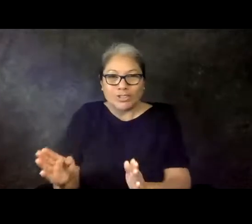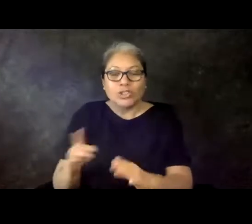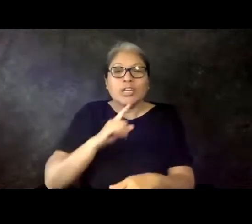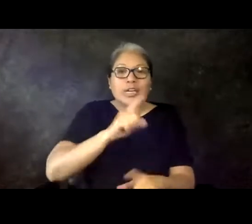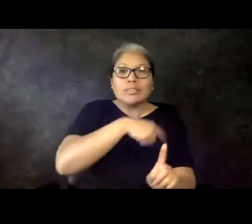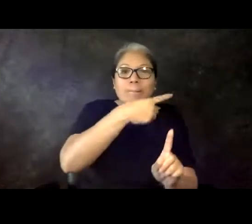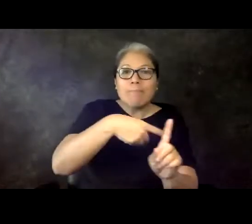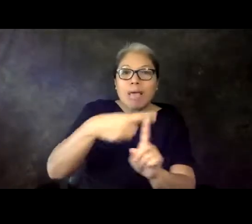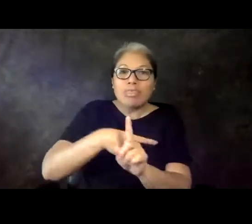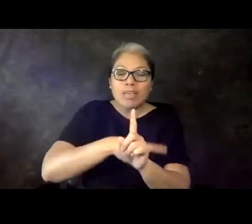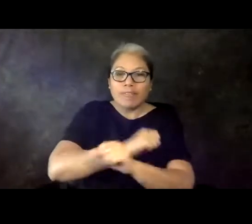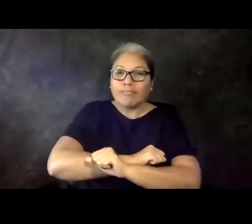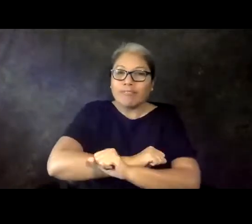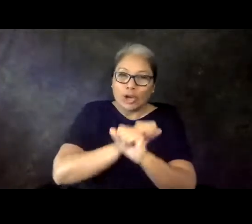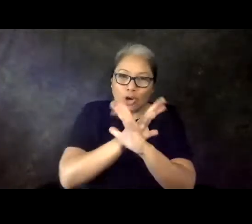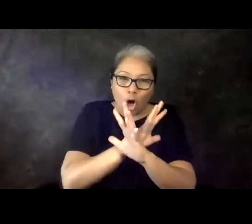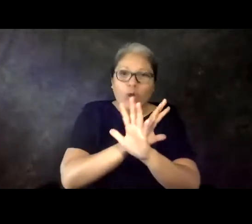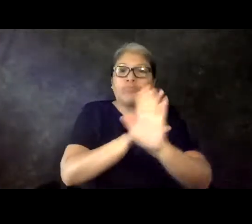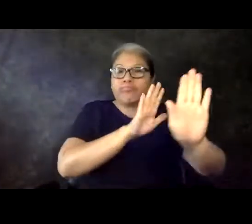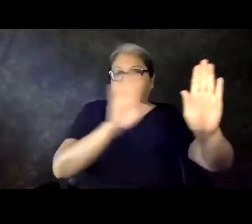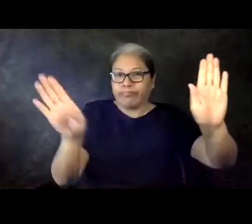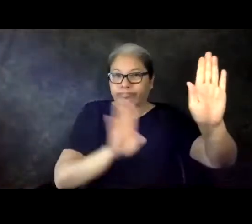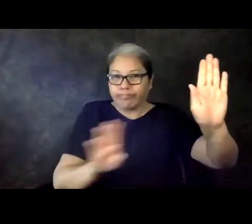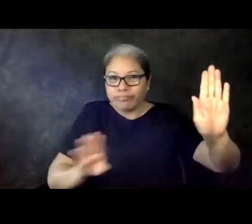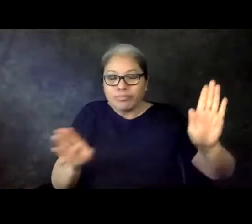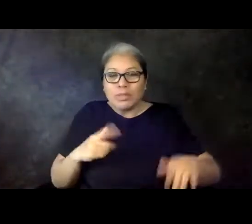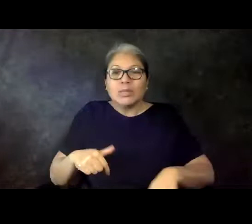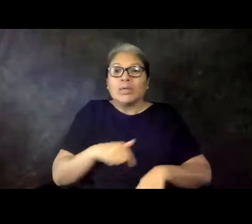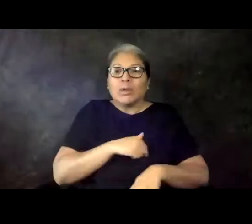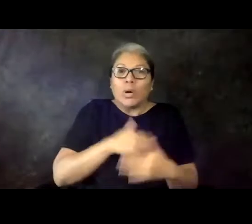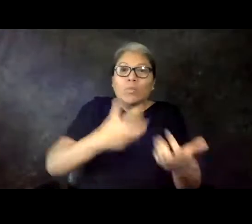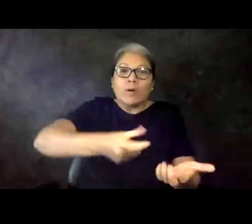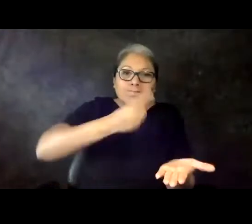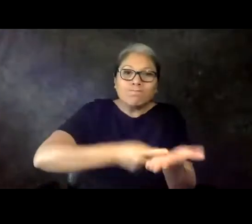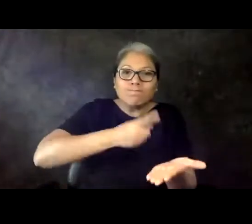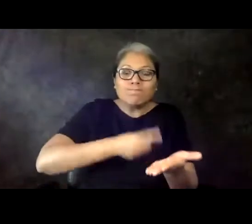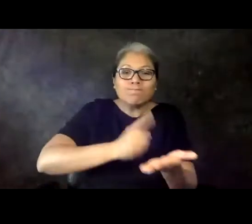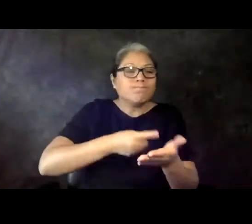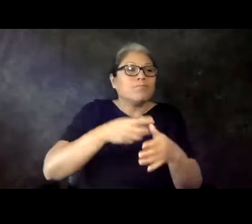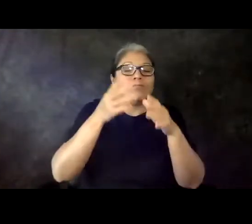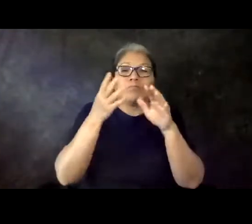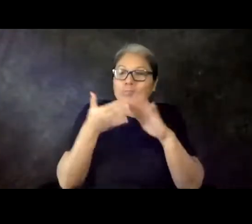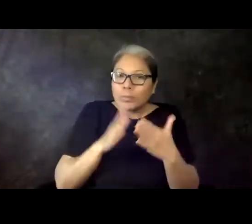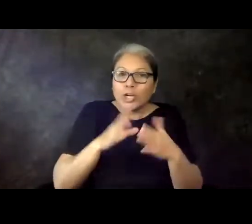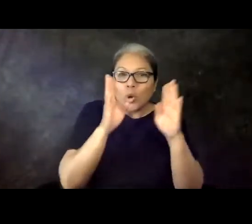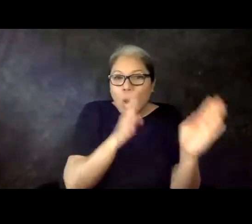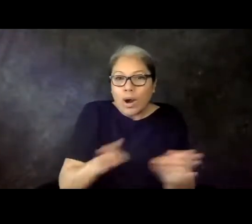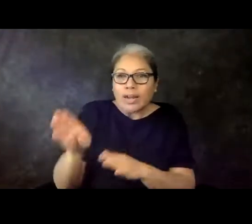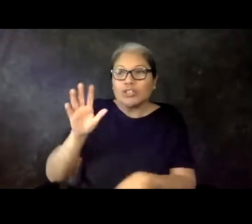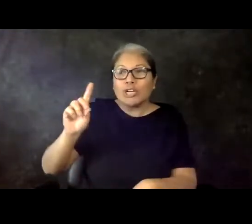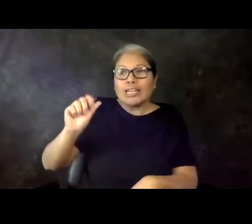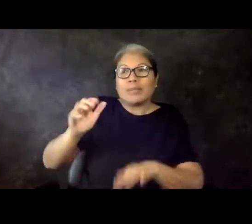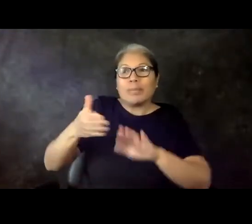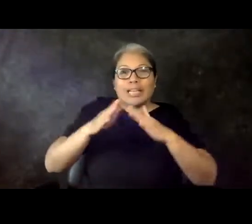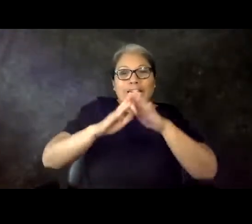video call that we do to explore community organizing in disability communities, to bring